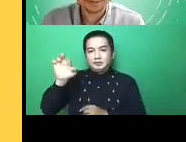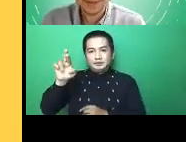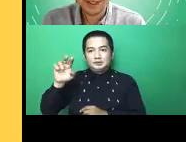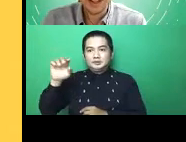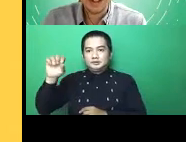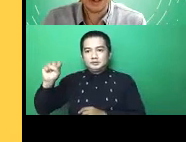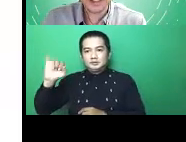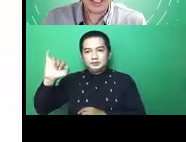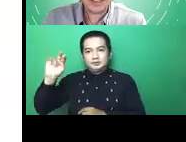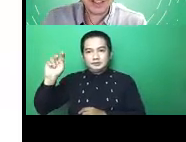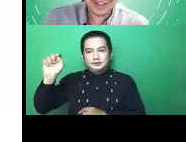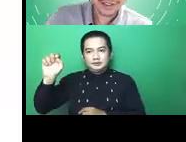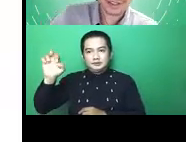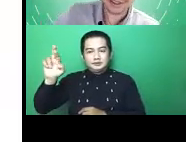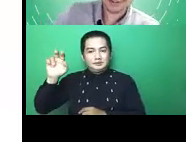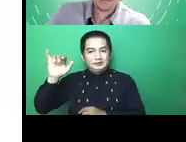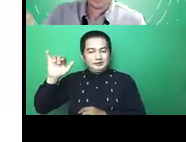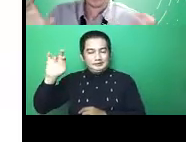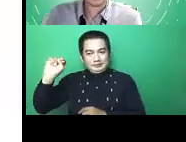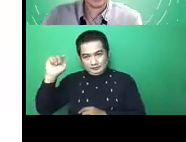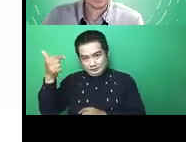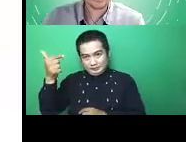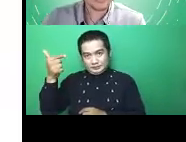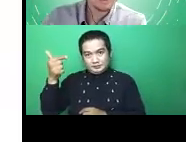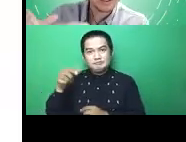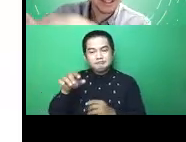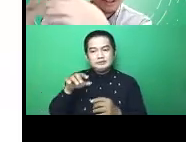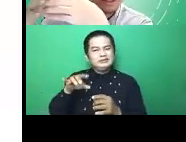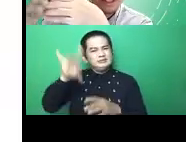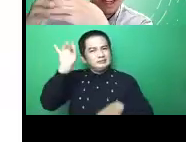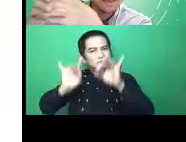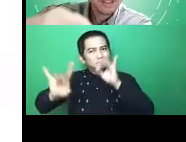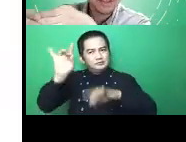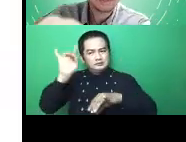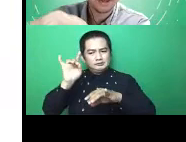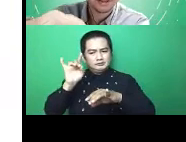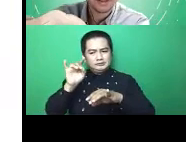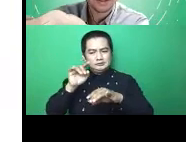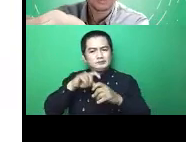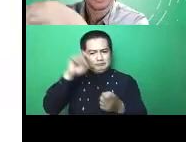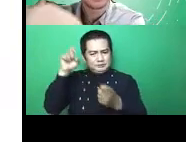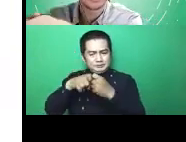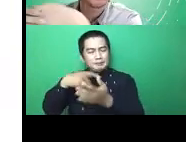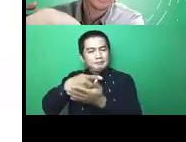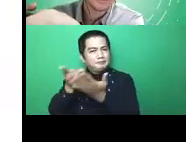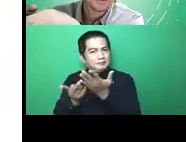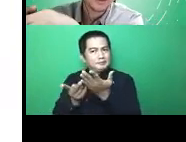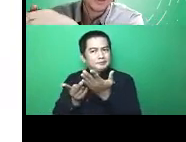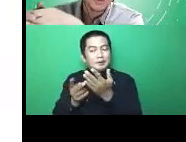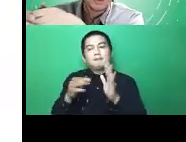down. So in selective laser sintering, it's selective because it chooses a specific part, which is the